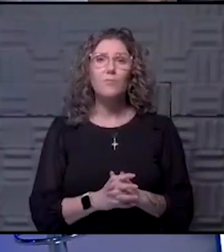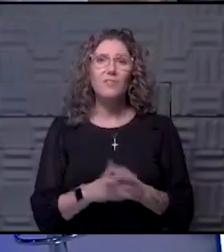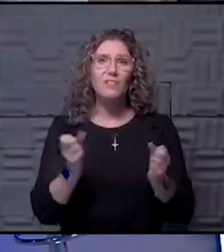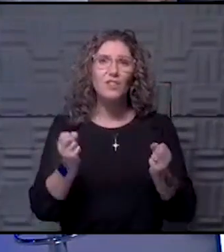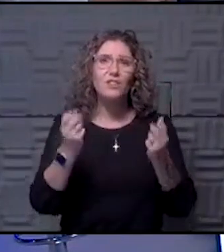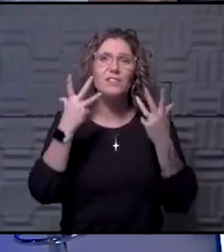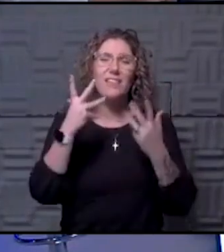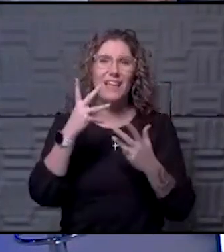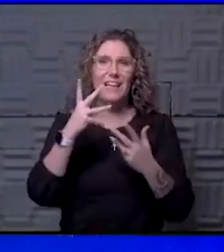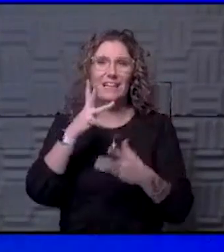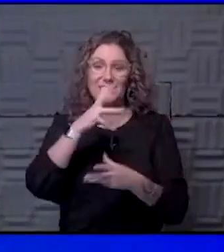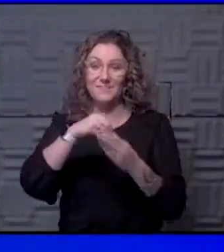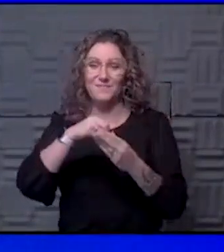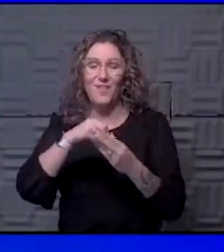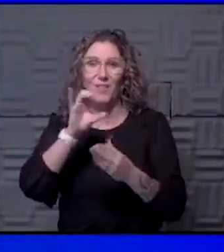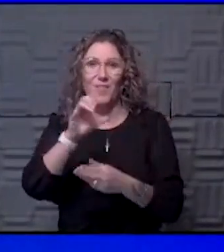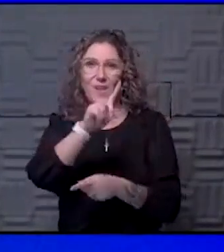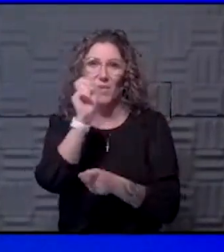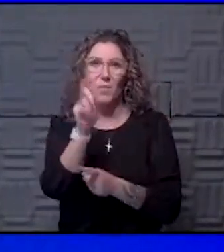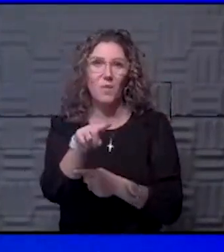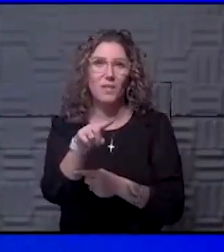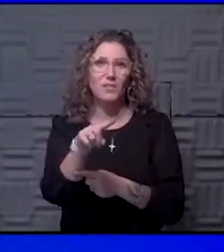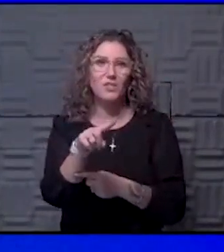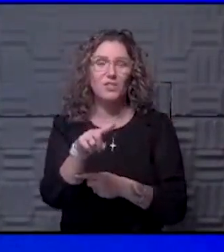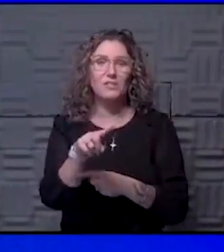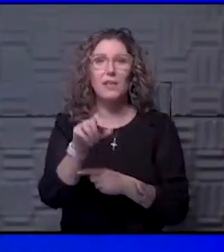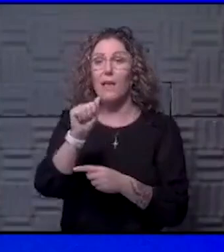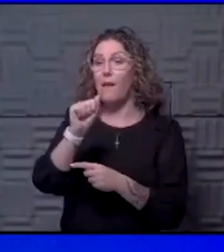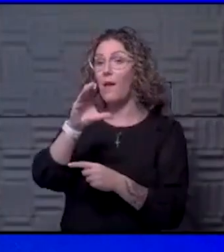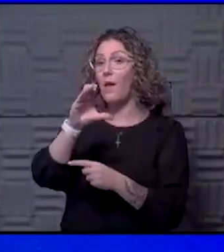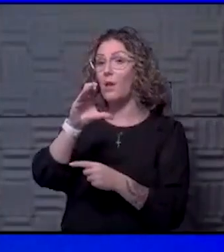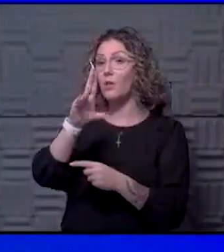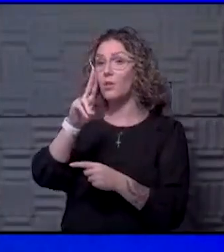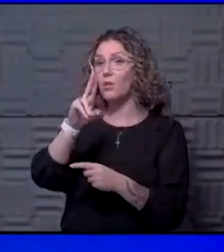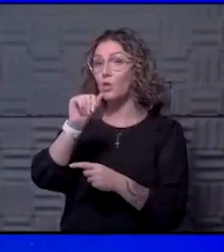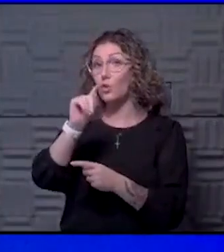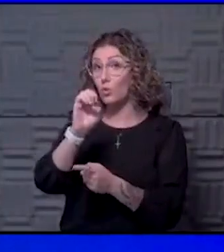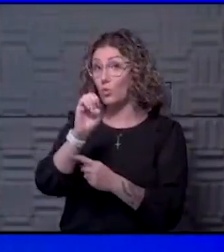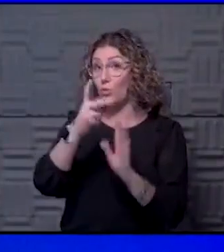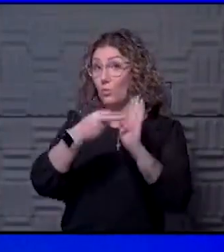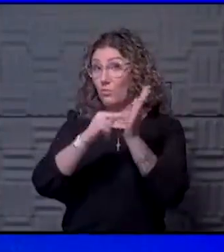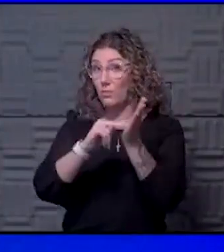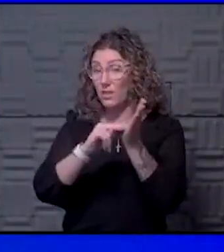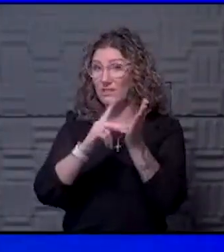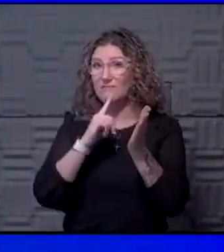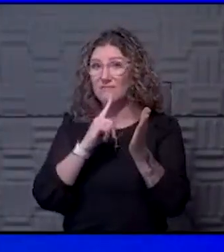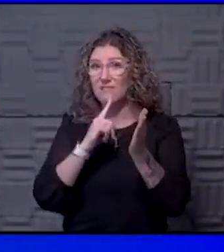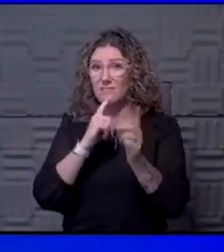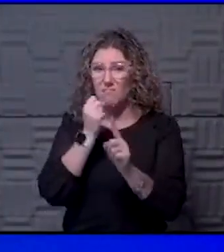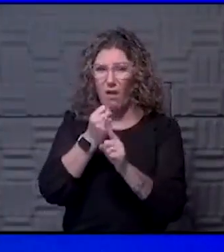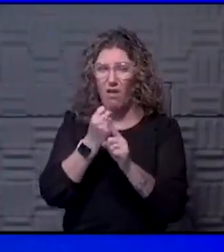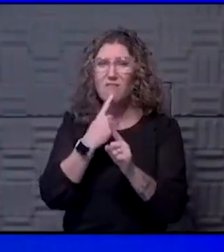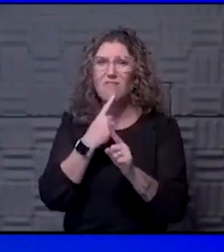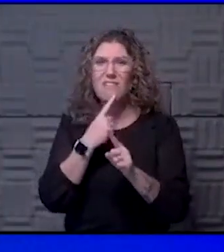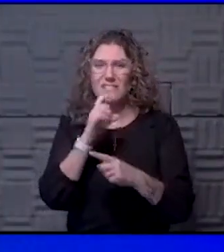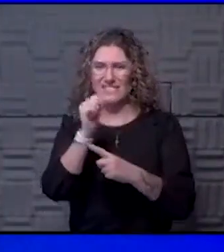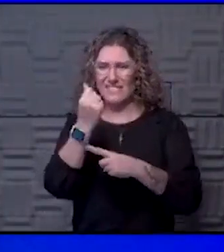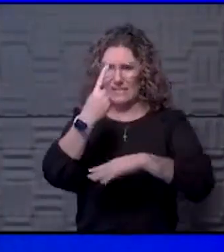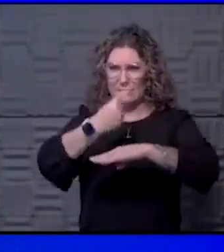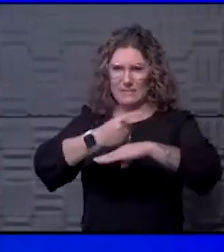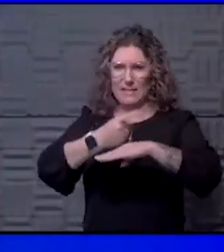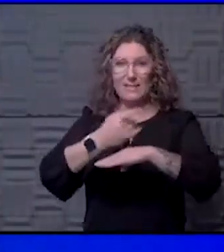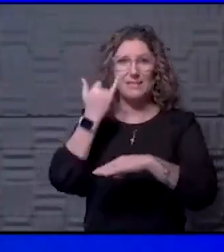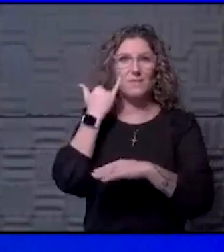a lot to this question. So acute meaning, you have this acute illness. It's in that 10 days probably. If